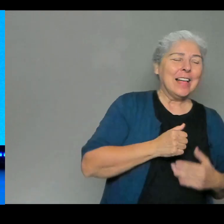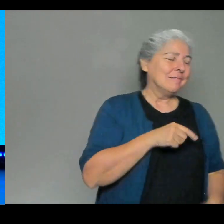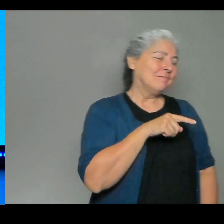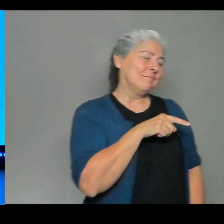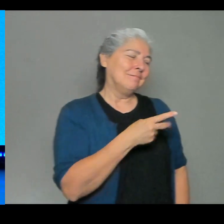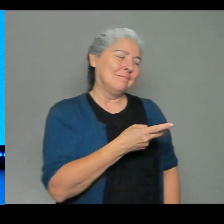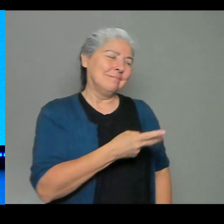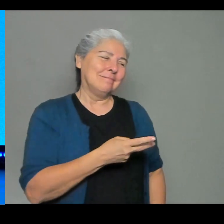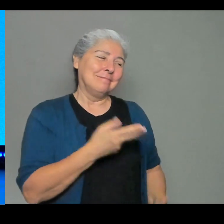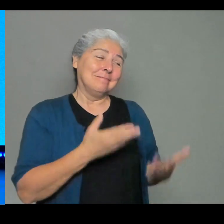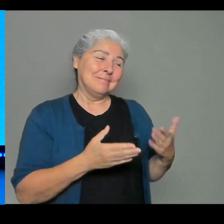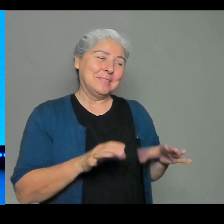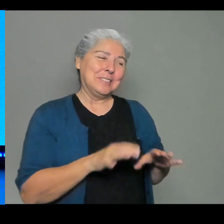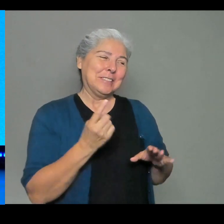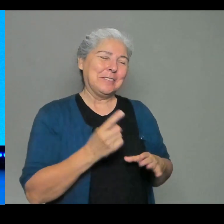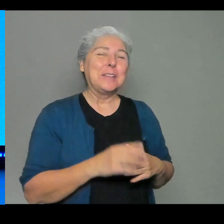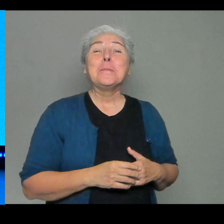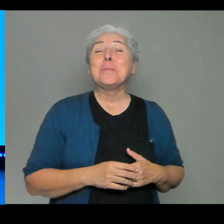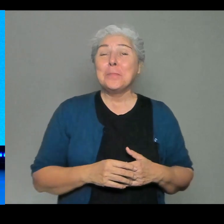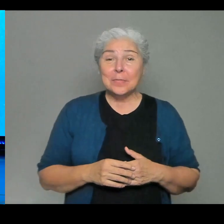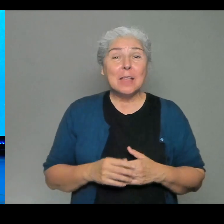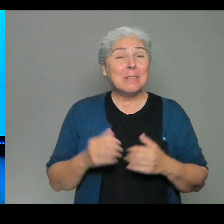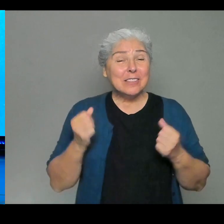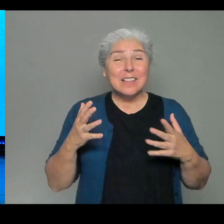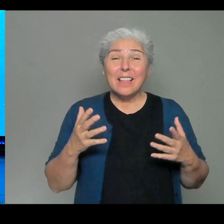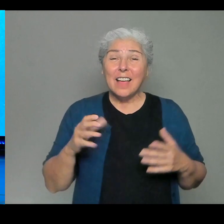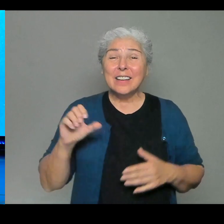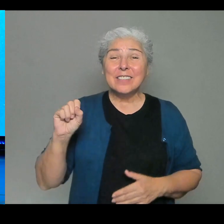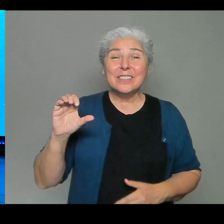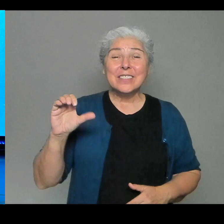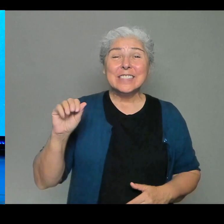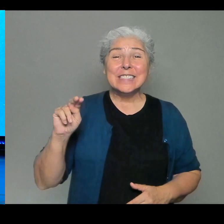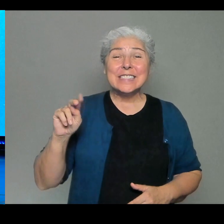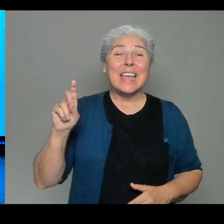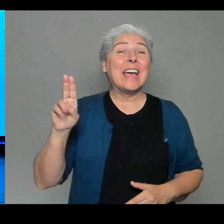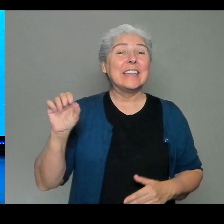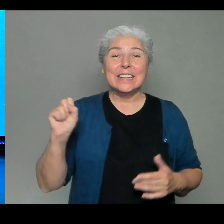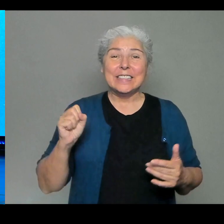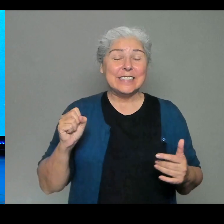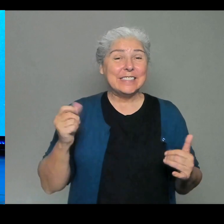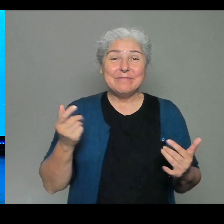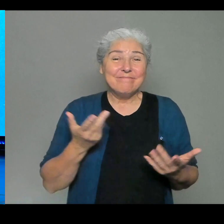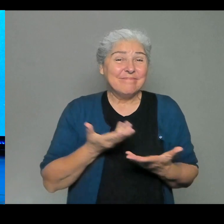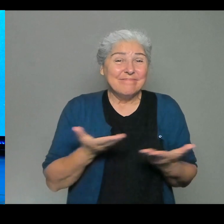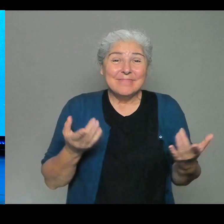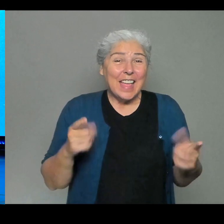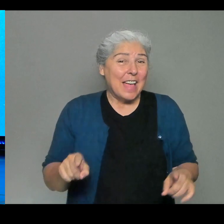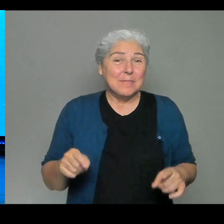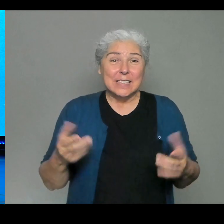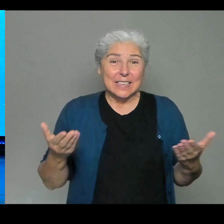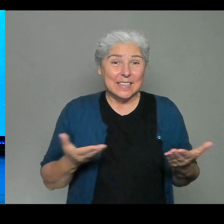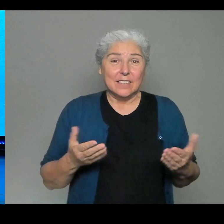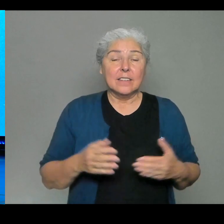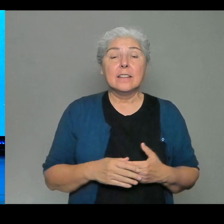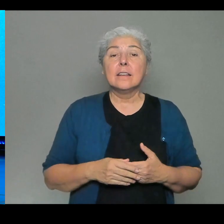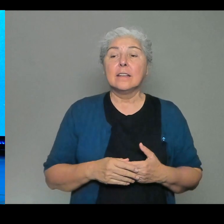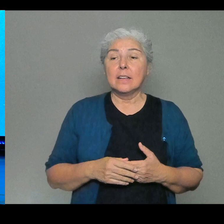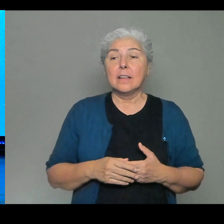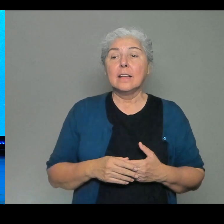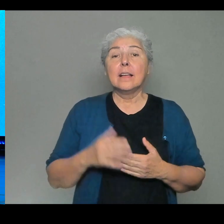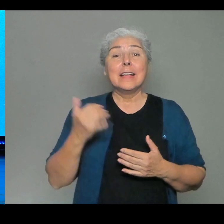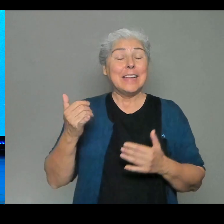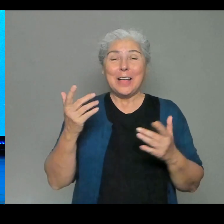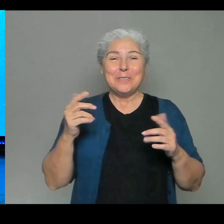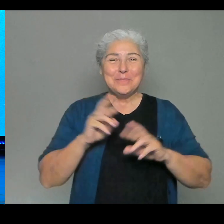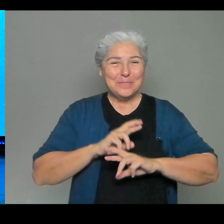Those people just said amen. There's a whole bunch of scandalous in here. And trust me, at the end of the day, it's not going to work. So now